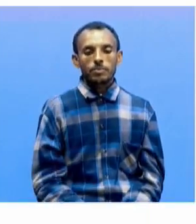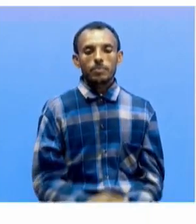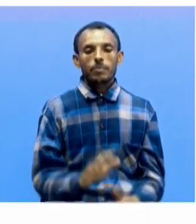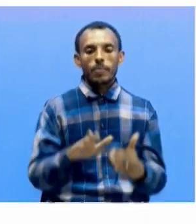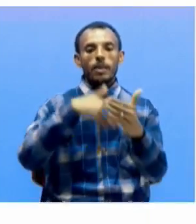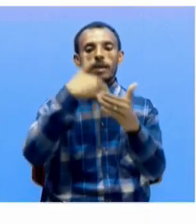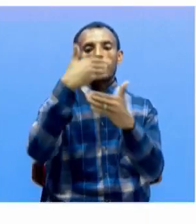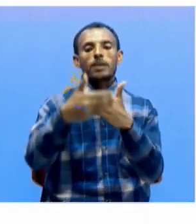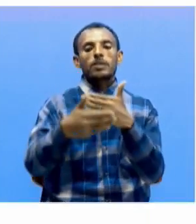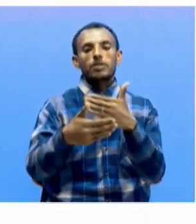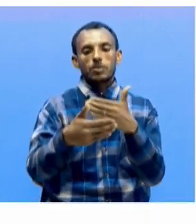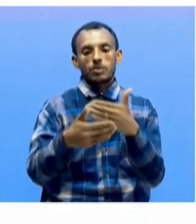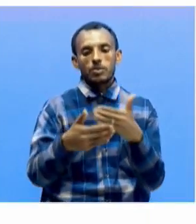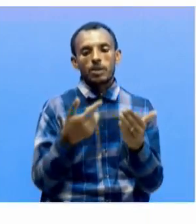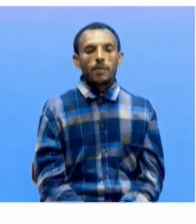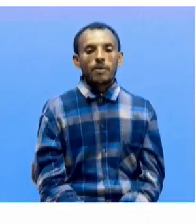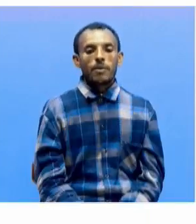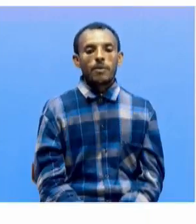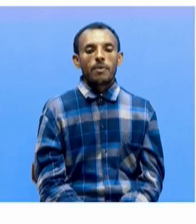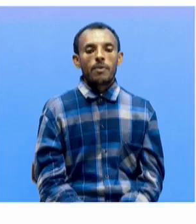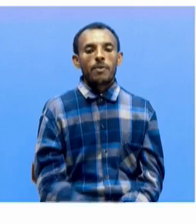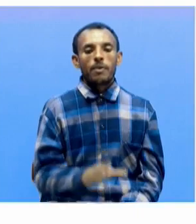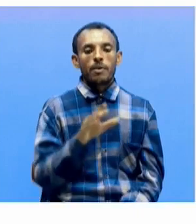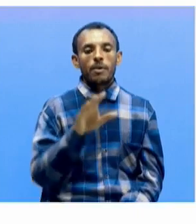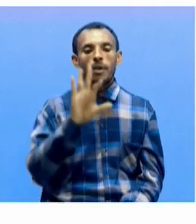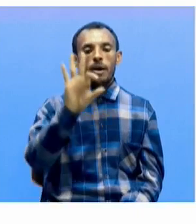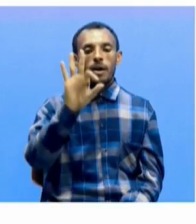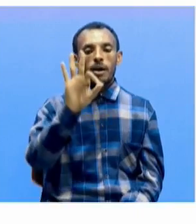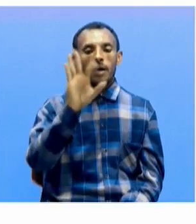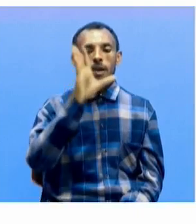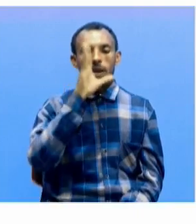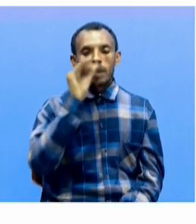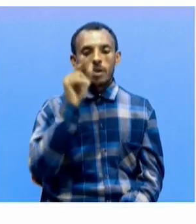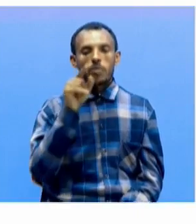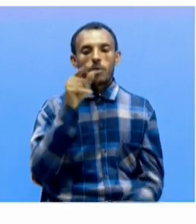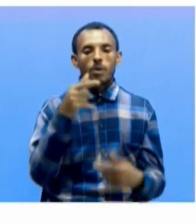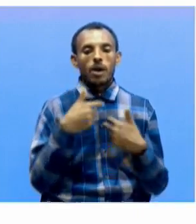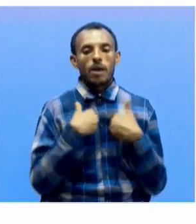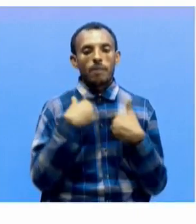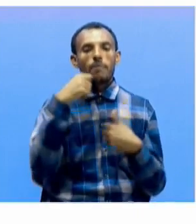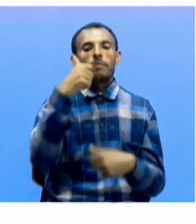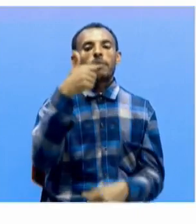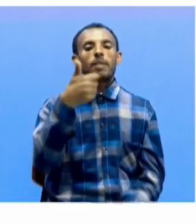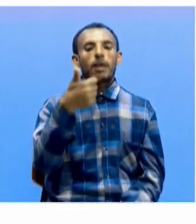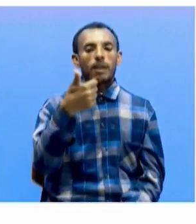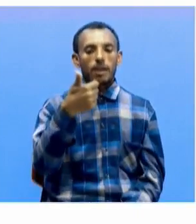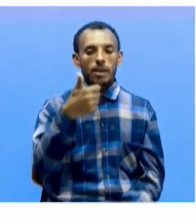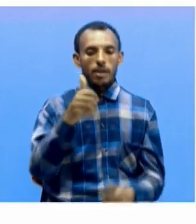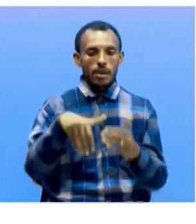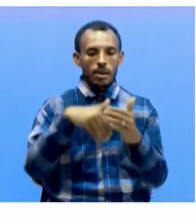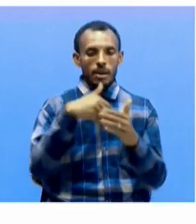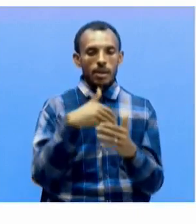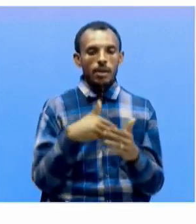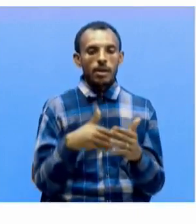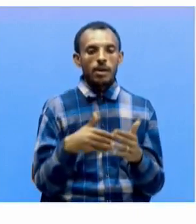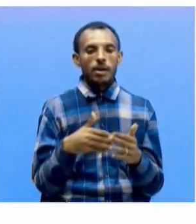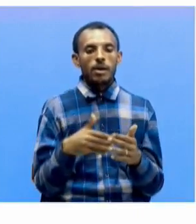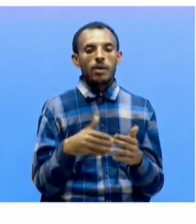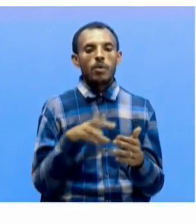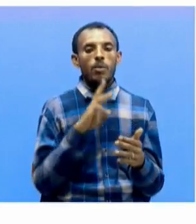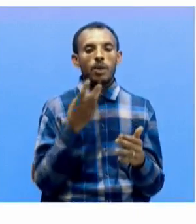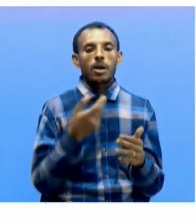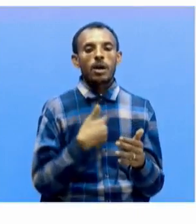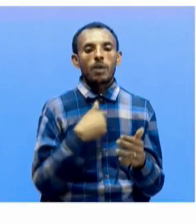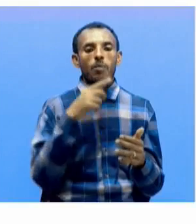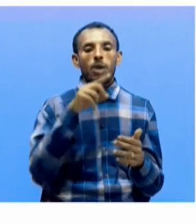Next to 8, we have 9. Next to 9, we have 10. Let's count it. We have 1,